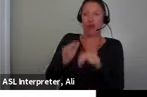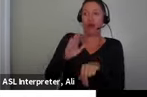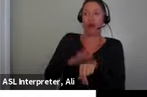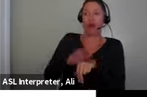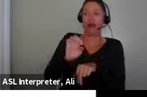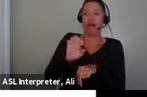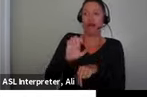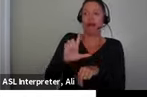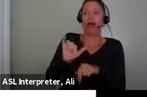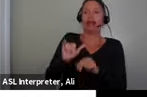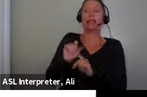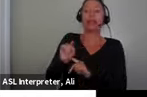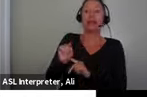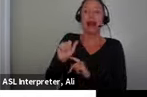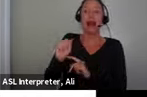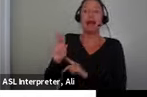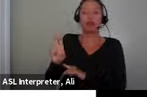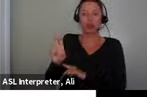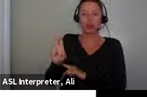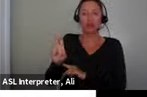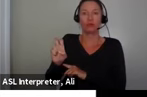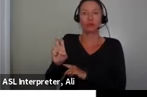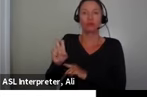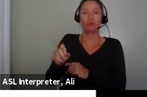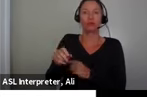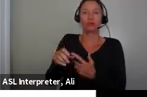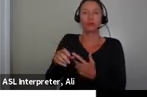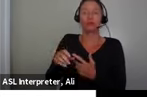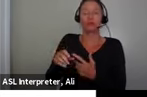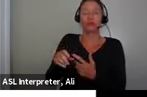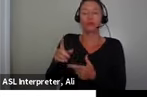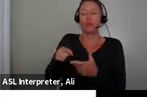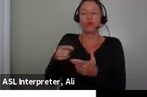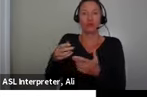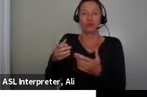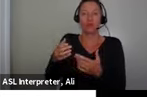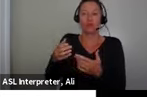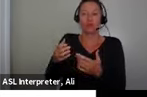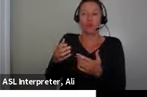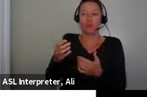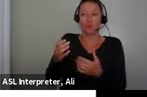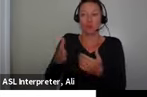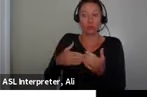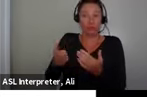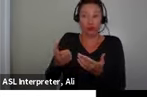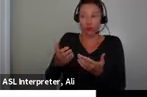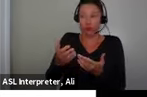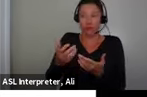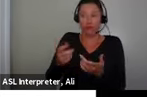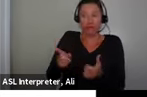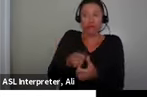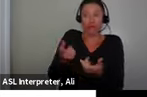Avenue that would be taken out, they would be responsible for removing them at that point.